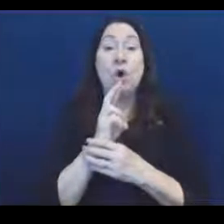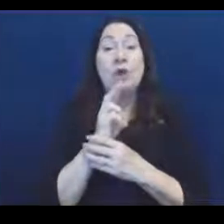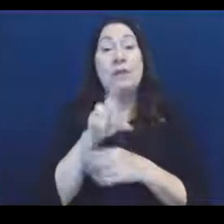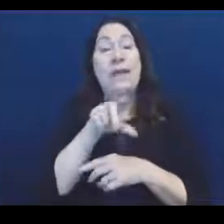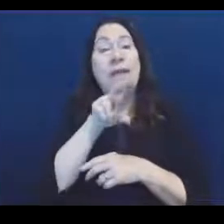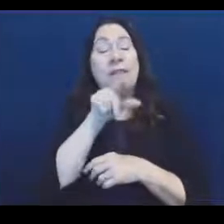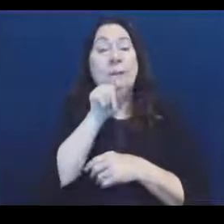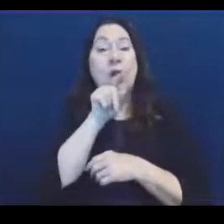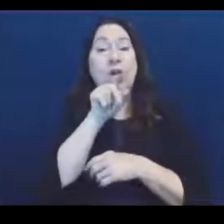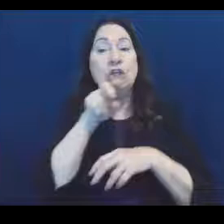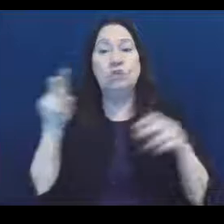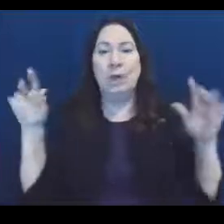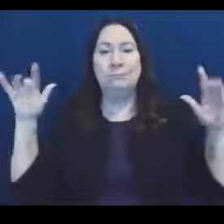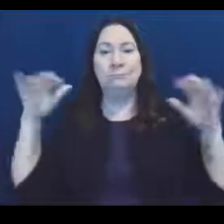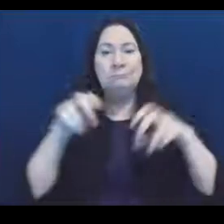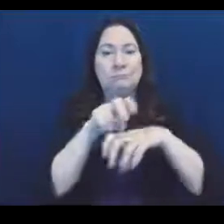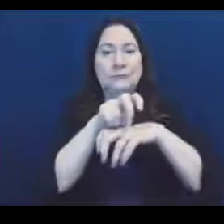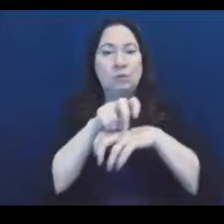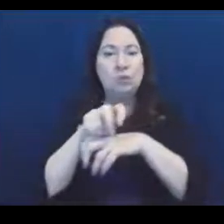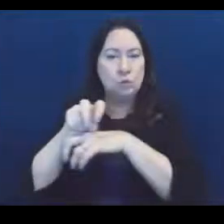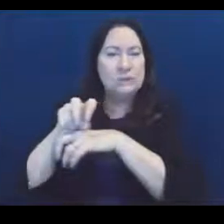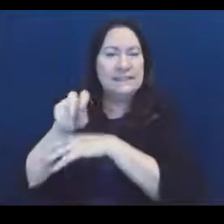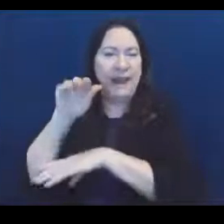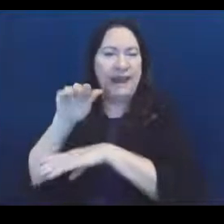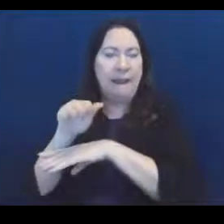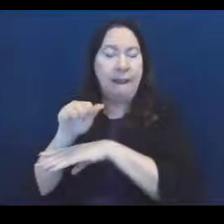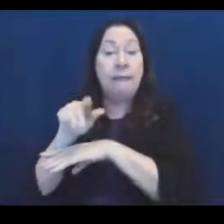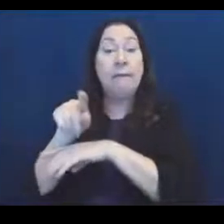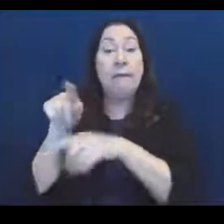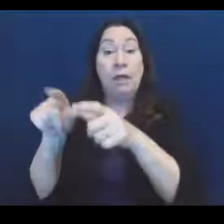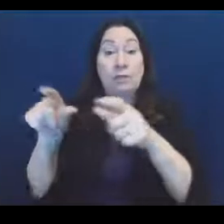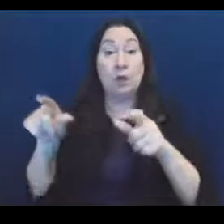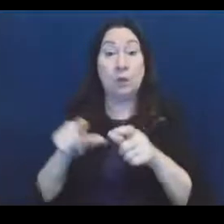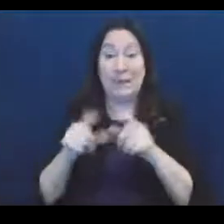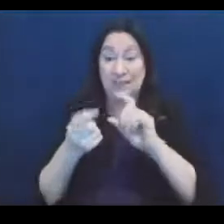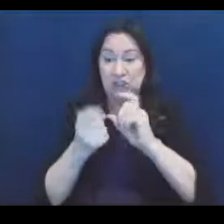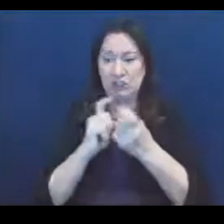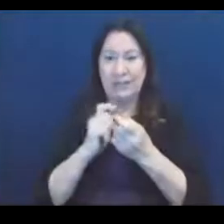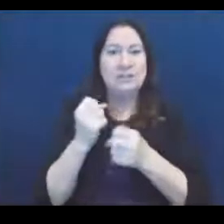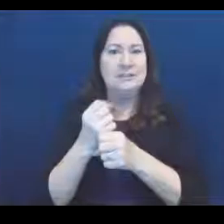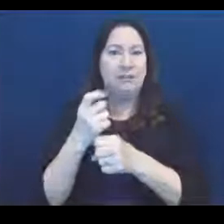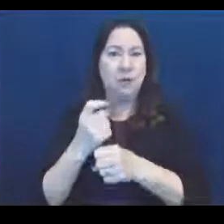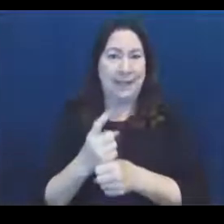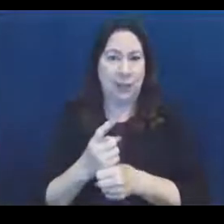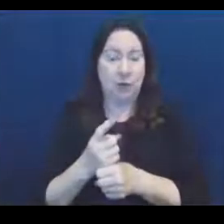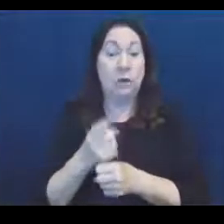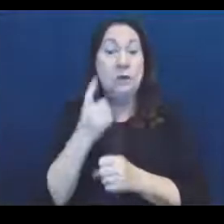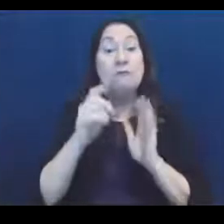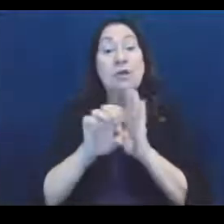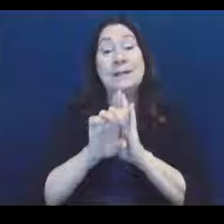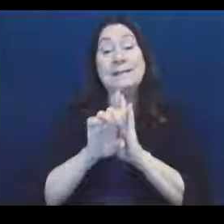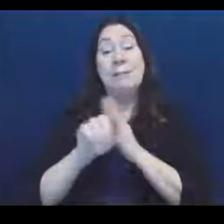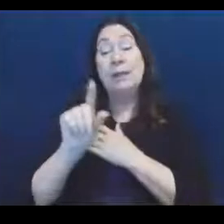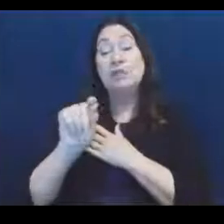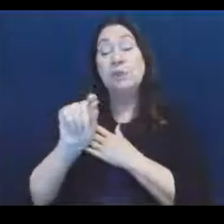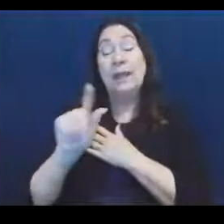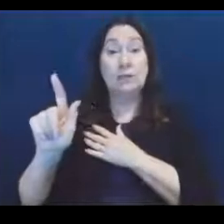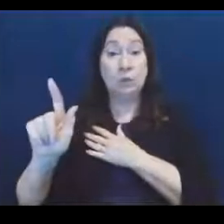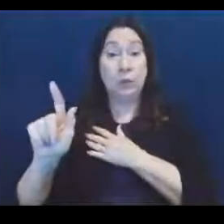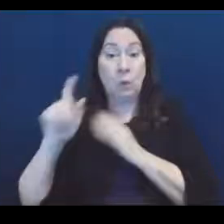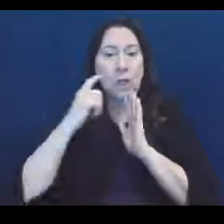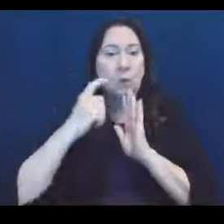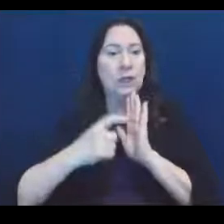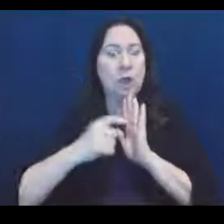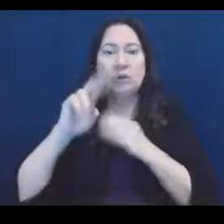nighttime communal roost. Their location they choose changes sometimes from year to year. For example, in 2021, we noticed that the